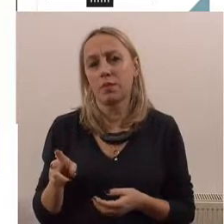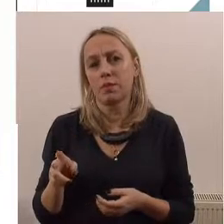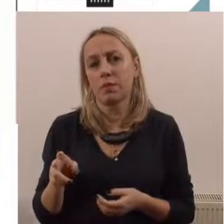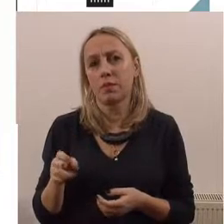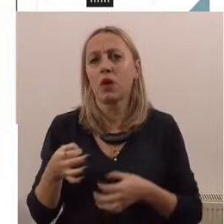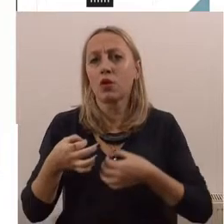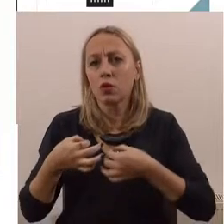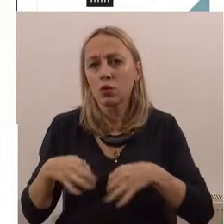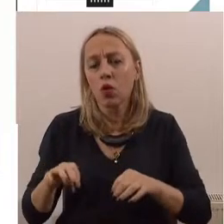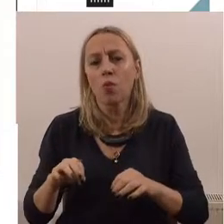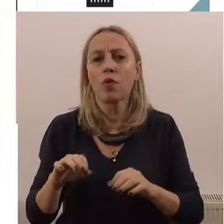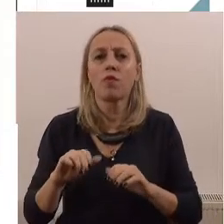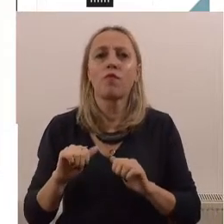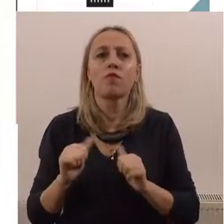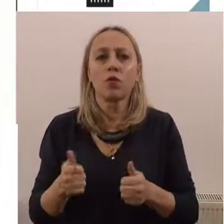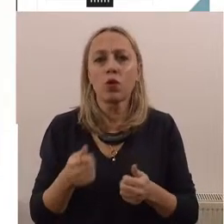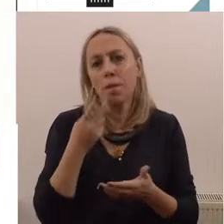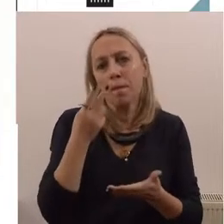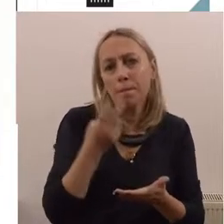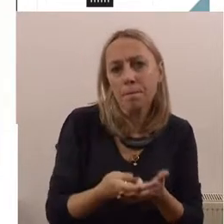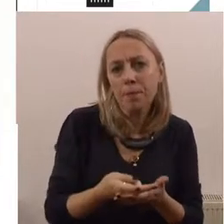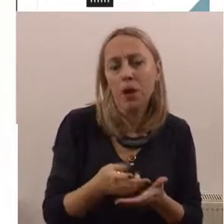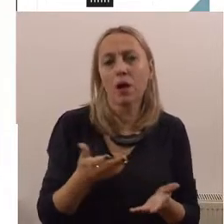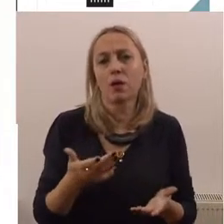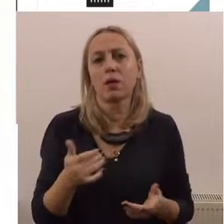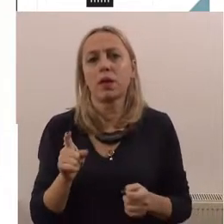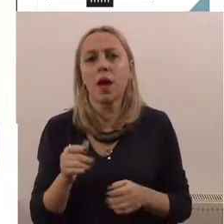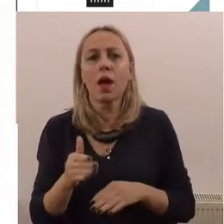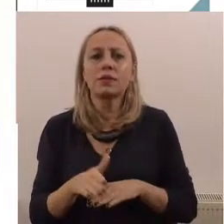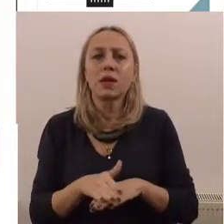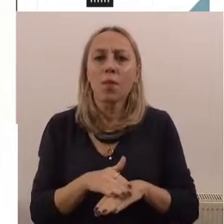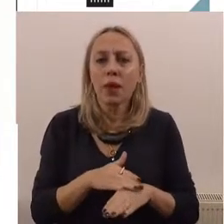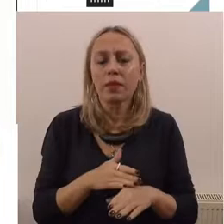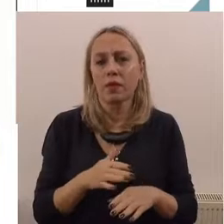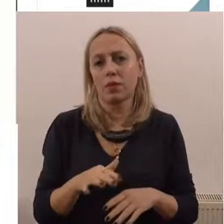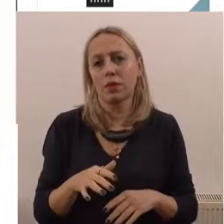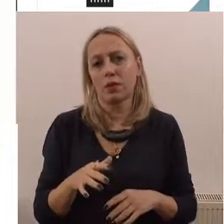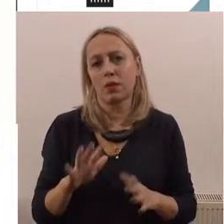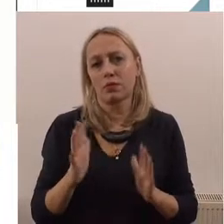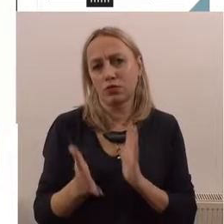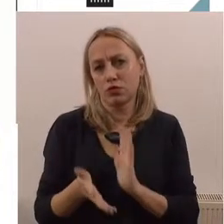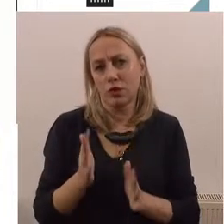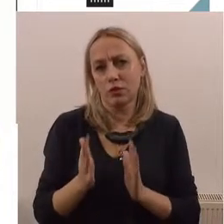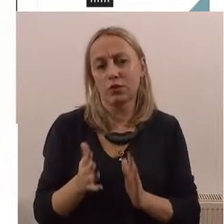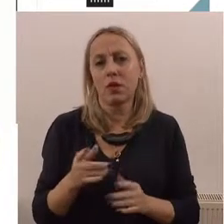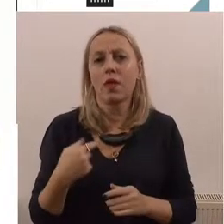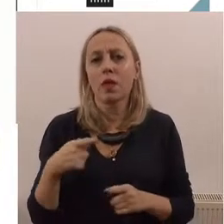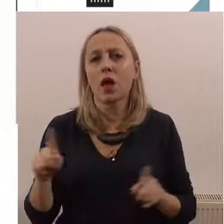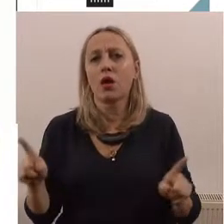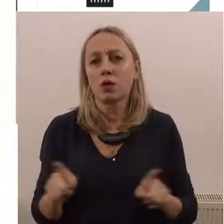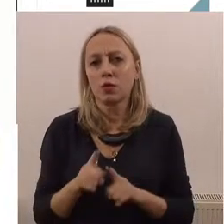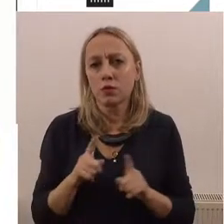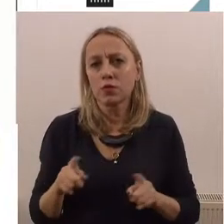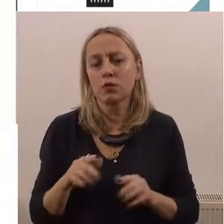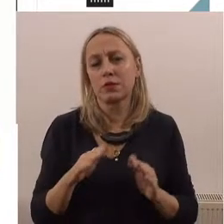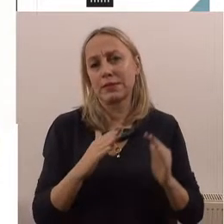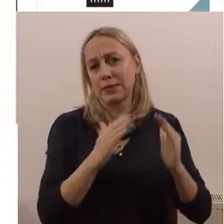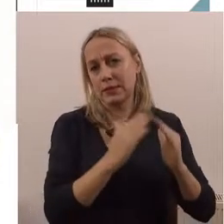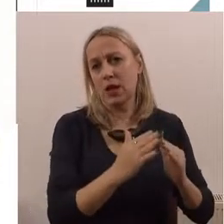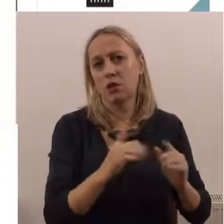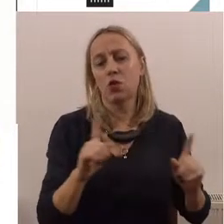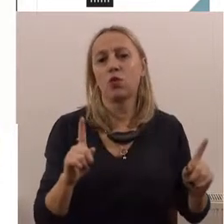to make sure that it's all very well presented, shown in rapid and slow-mo.